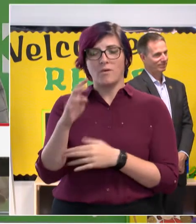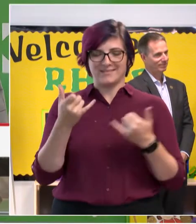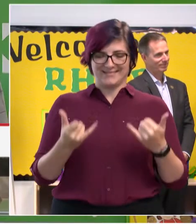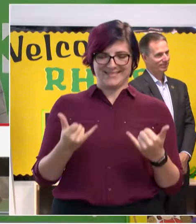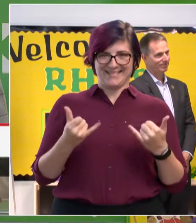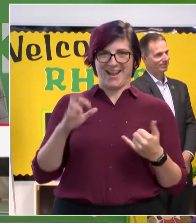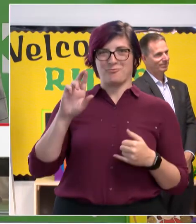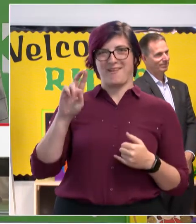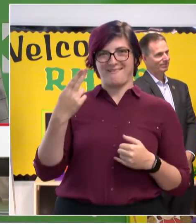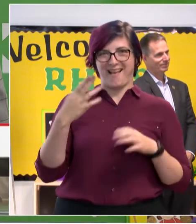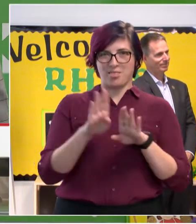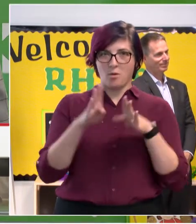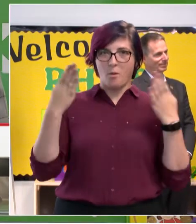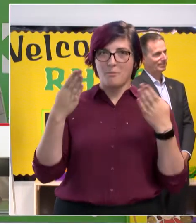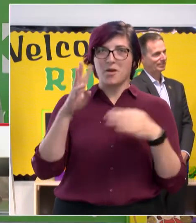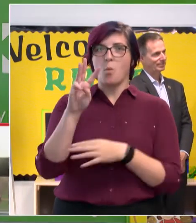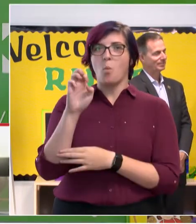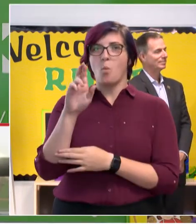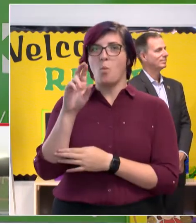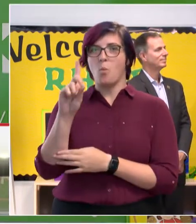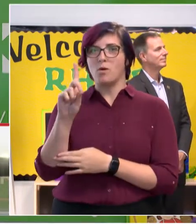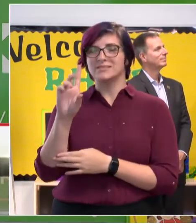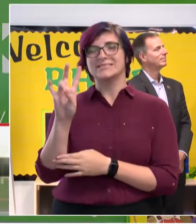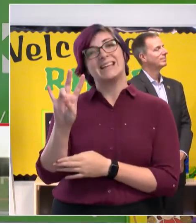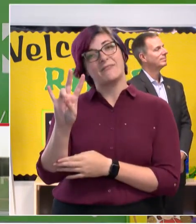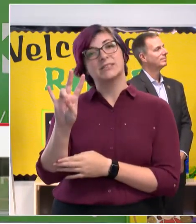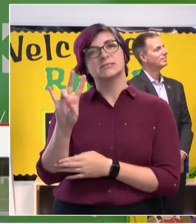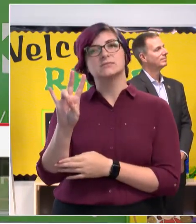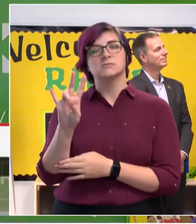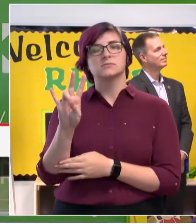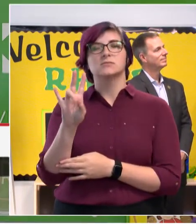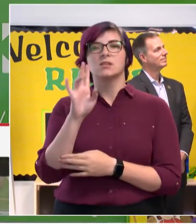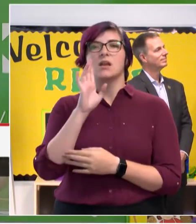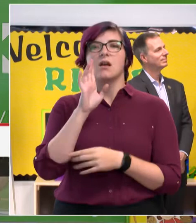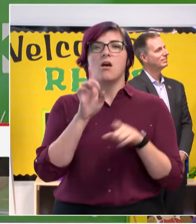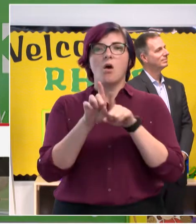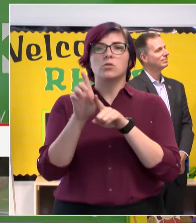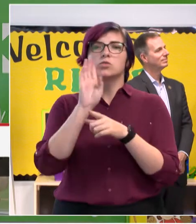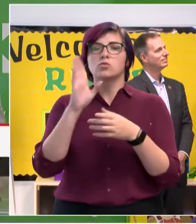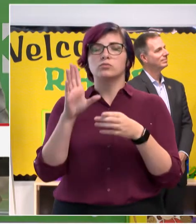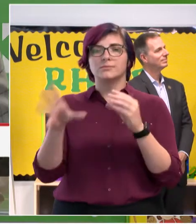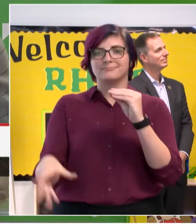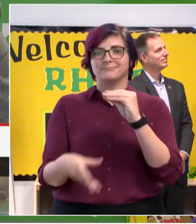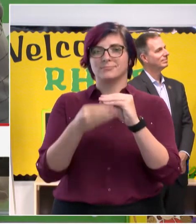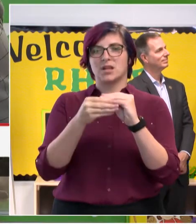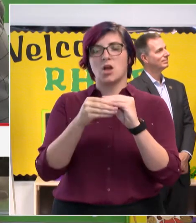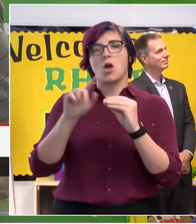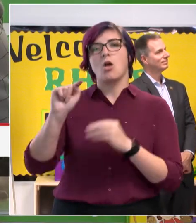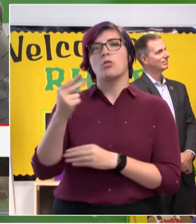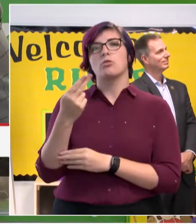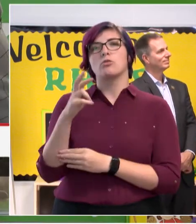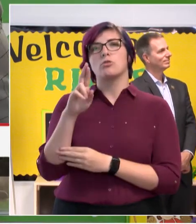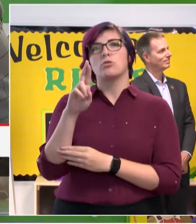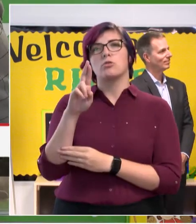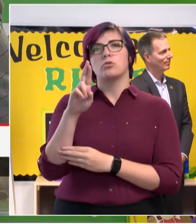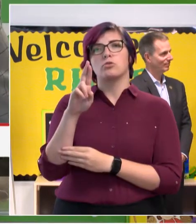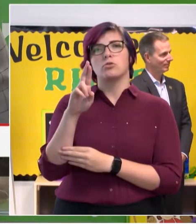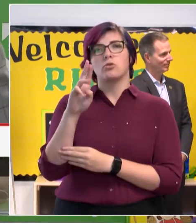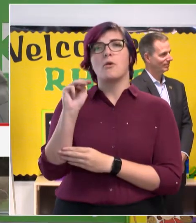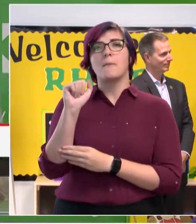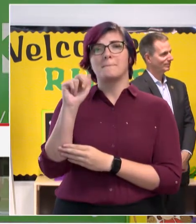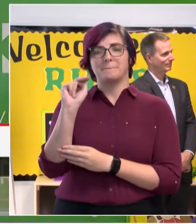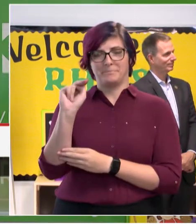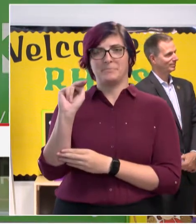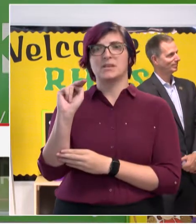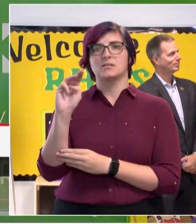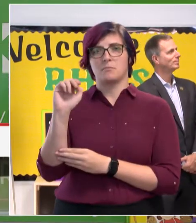7. And they will be joined by the Thurgood Marshall Early Learning Center in Minor, right? Old Minor, is that right?